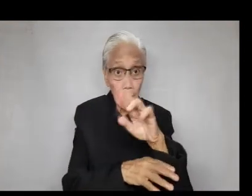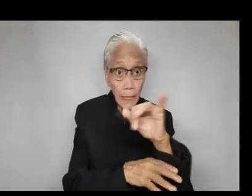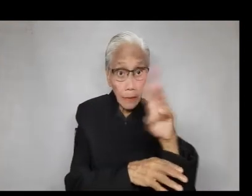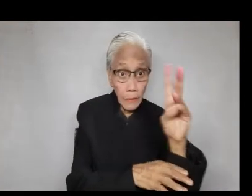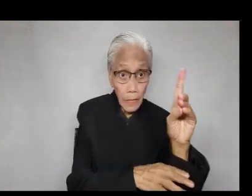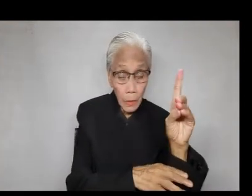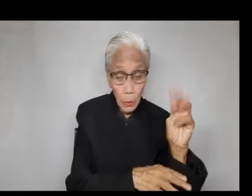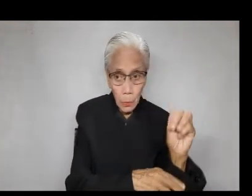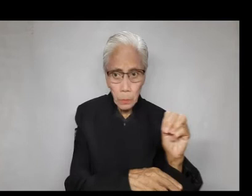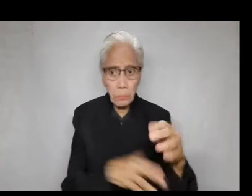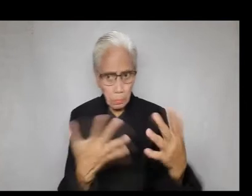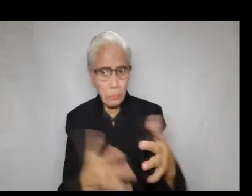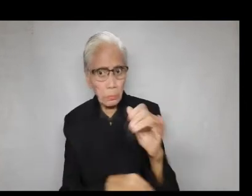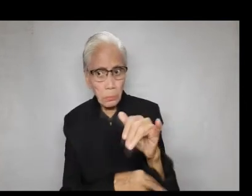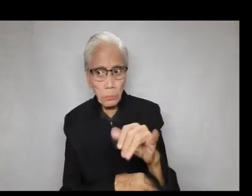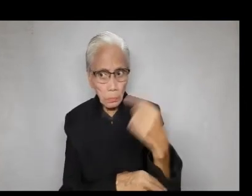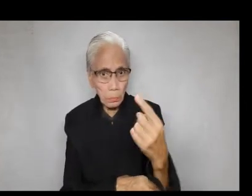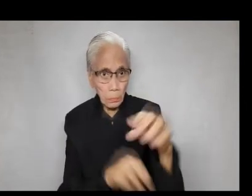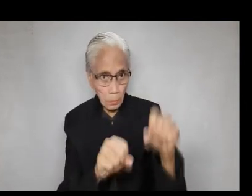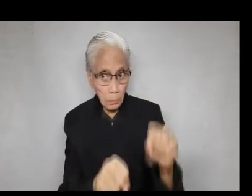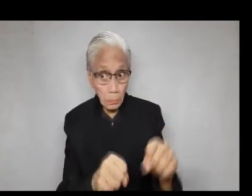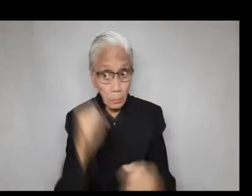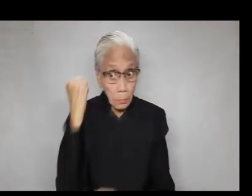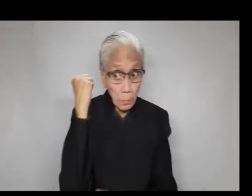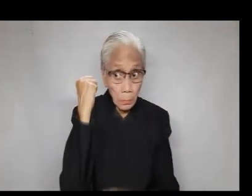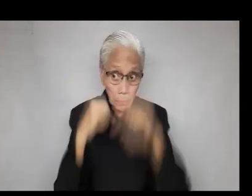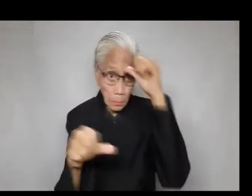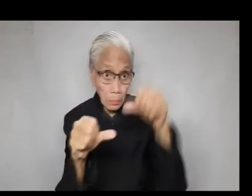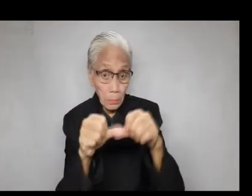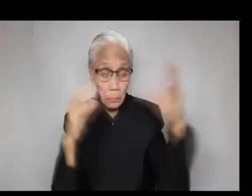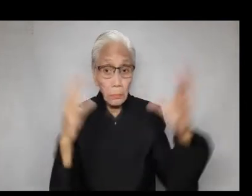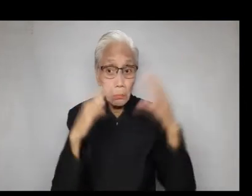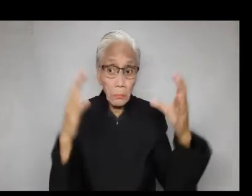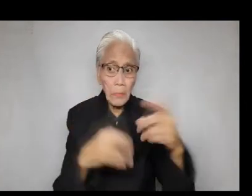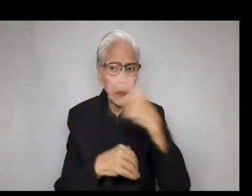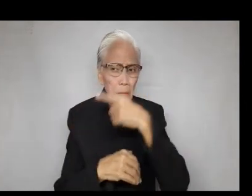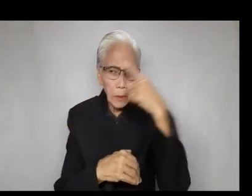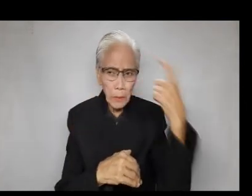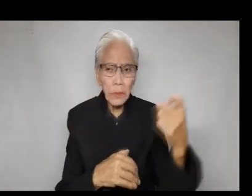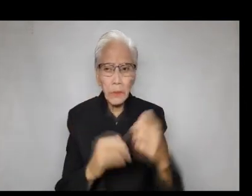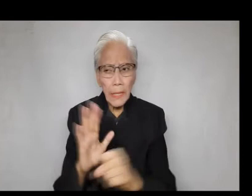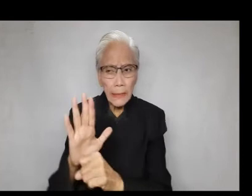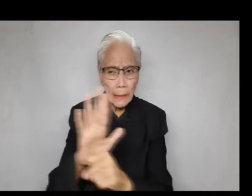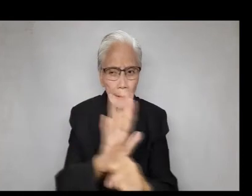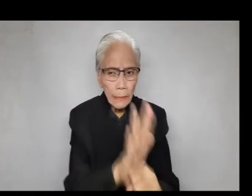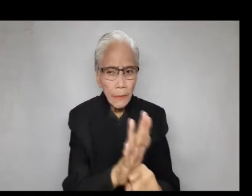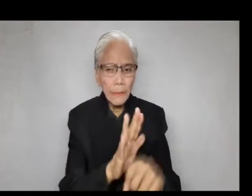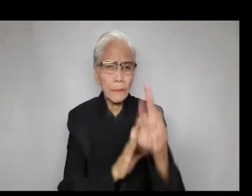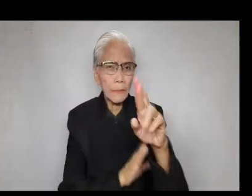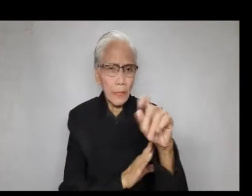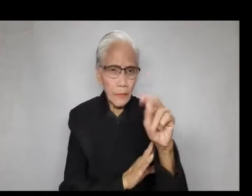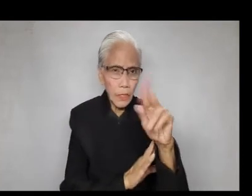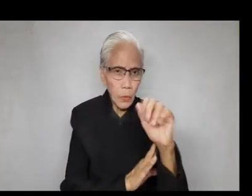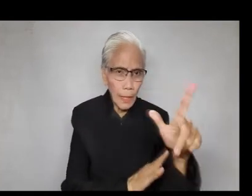Yes, one may be tempted to remember this celebration because of the rich symbolism of the